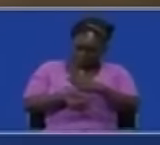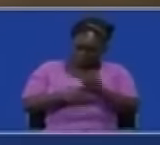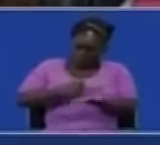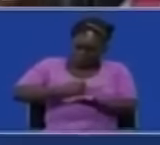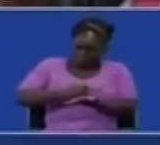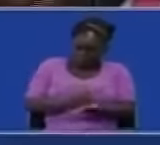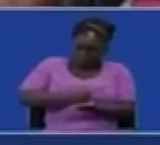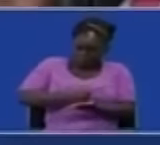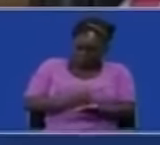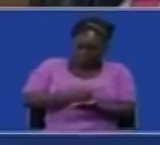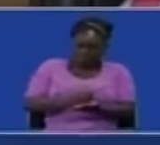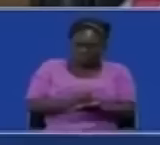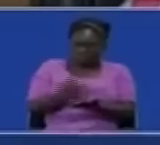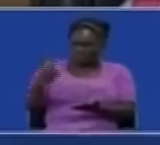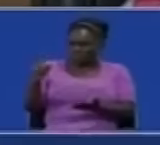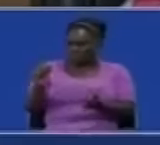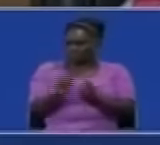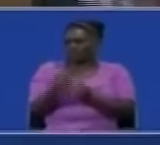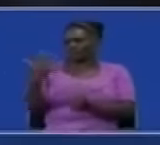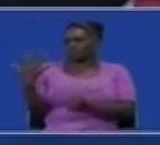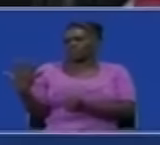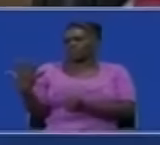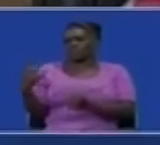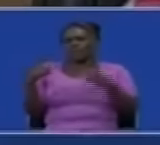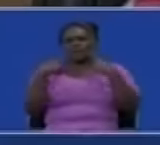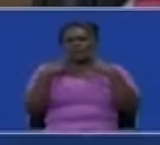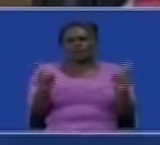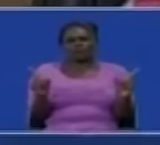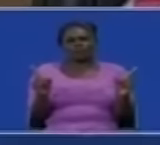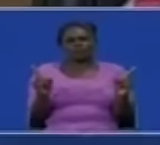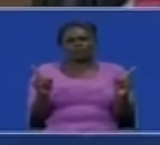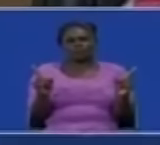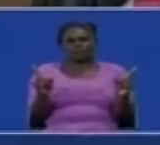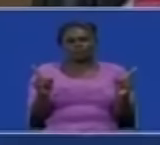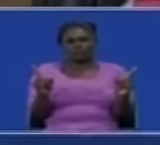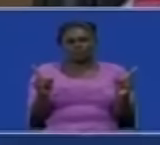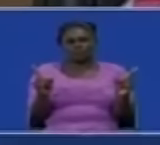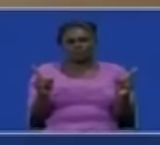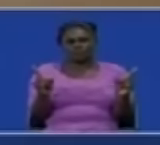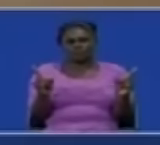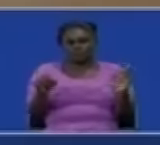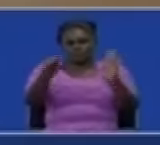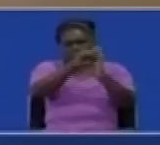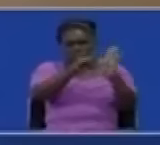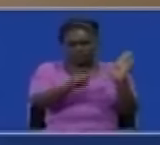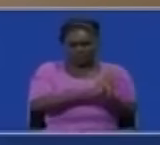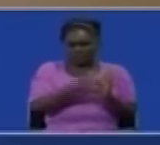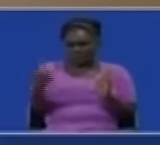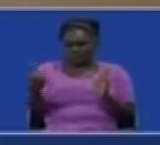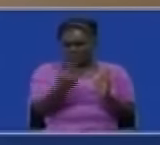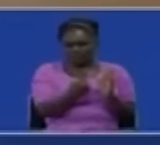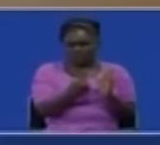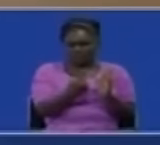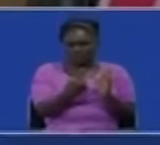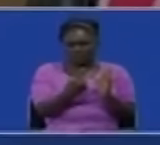audit. The figures for 2015 were declared to us at Caledonia, subject by subject. This one at